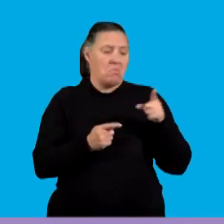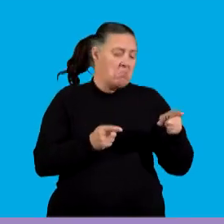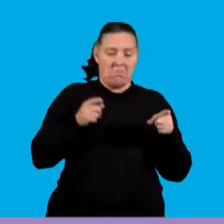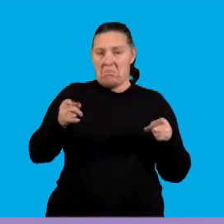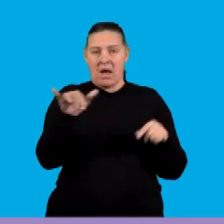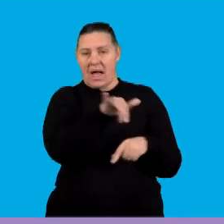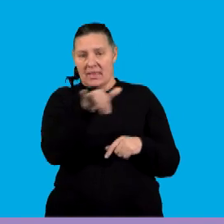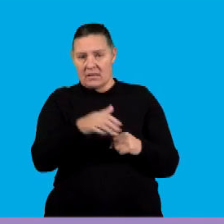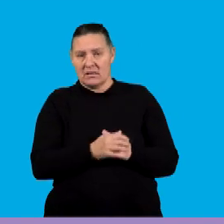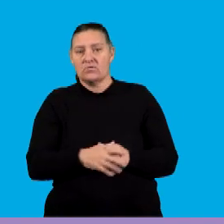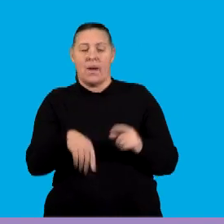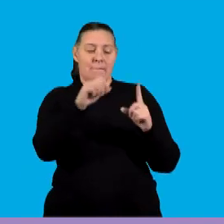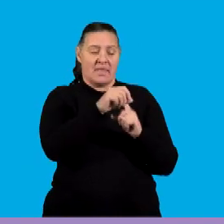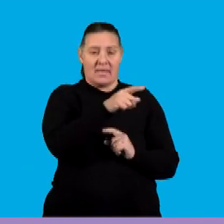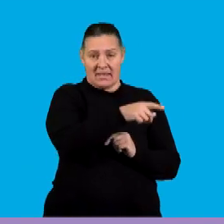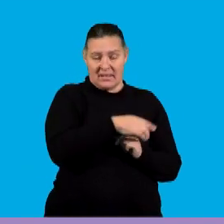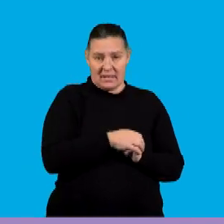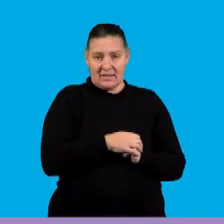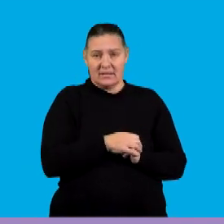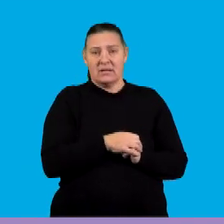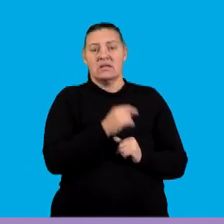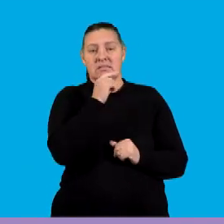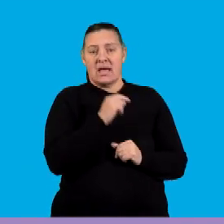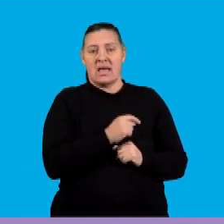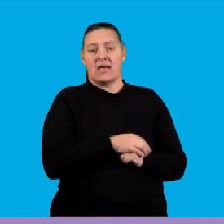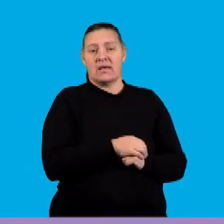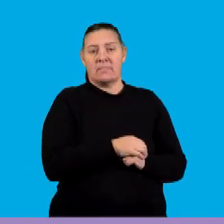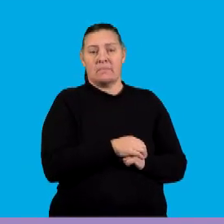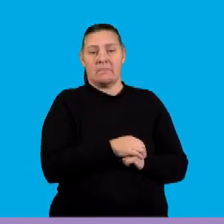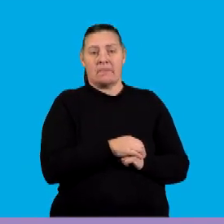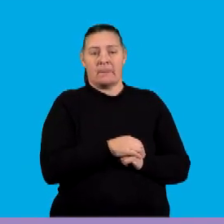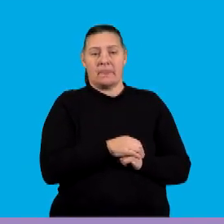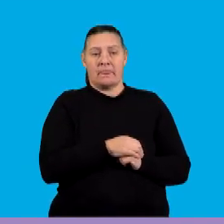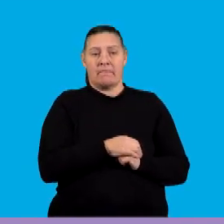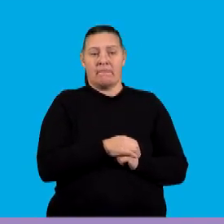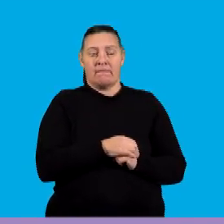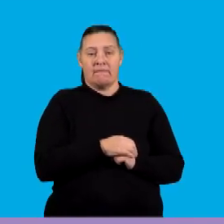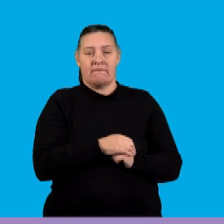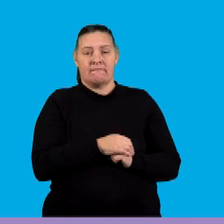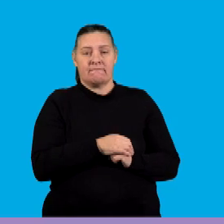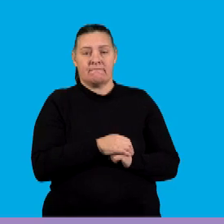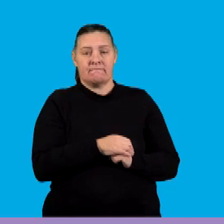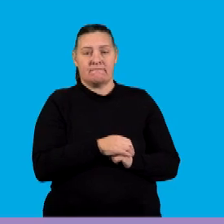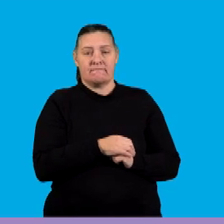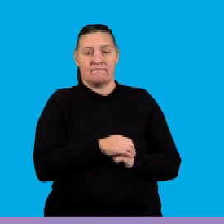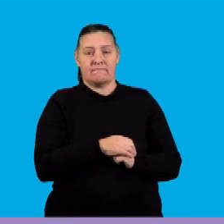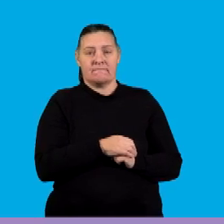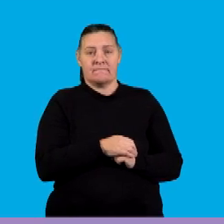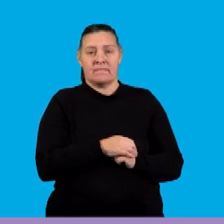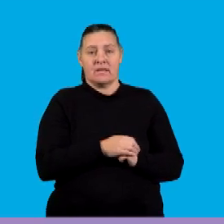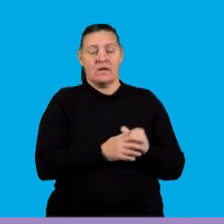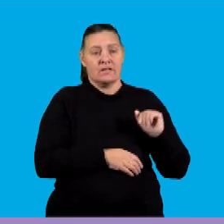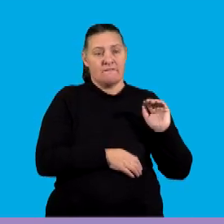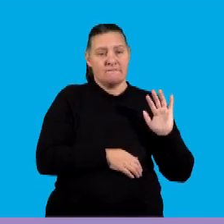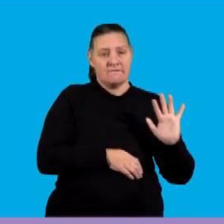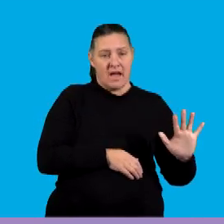Q. Let's take point P. So that is x and that is y. So for point P, for the y value, it is 5. For the